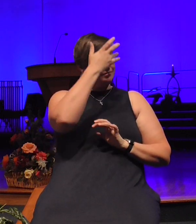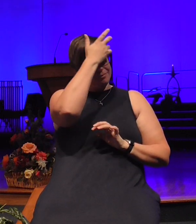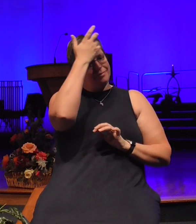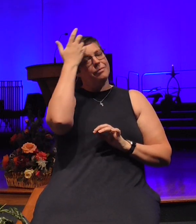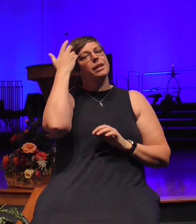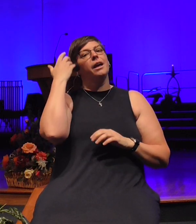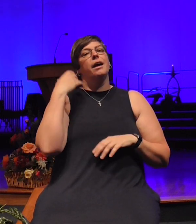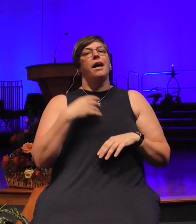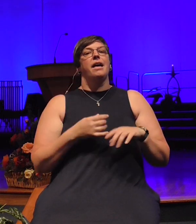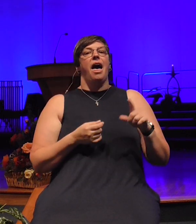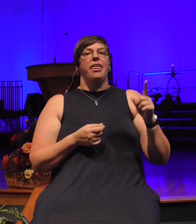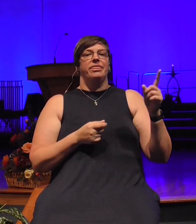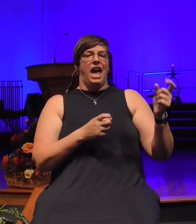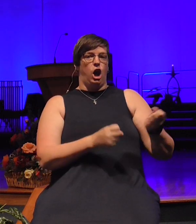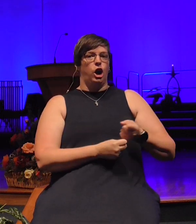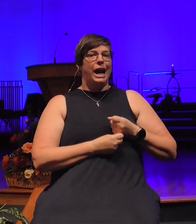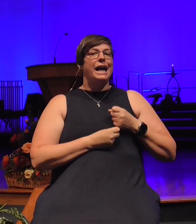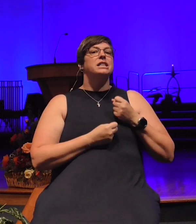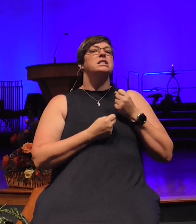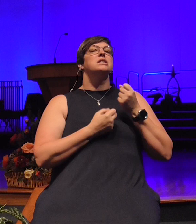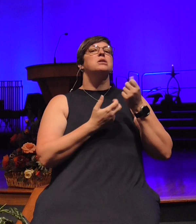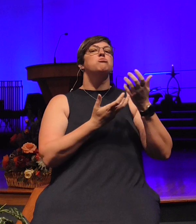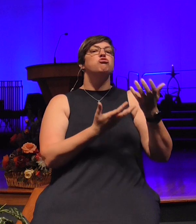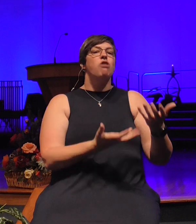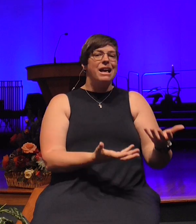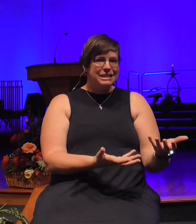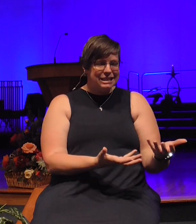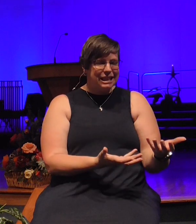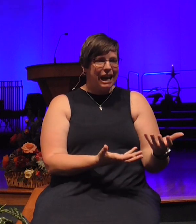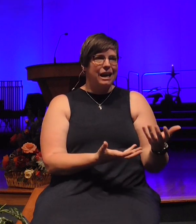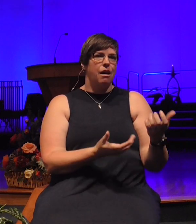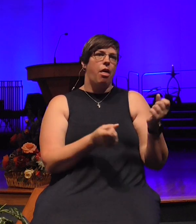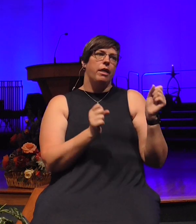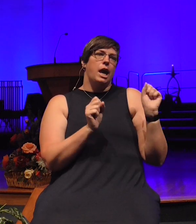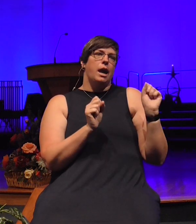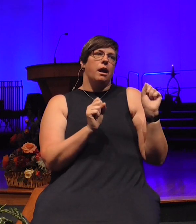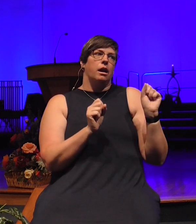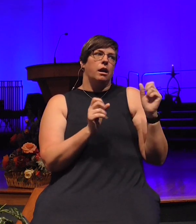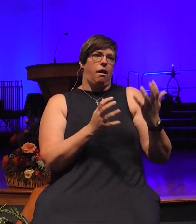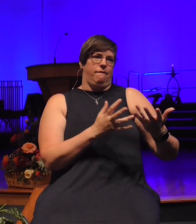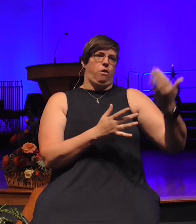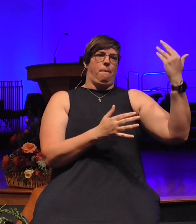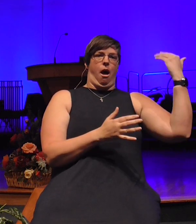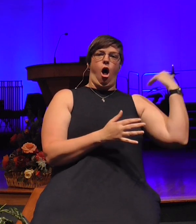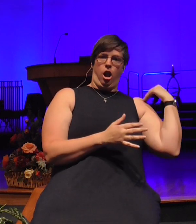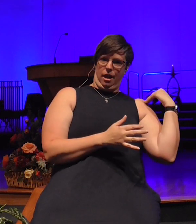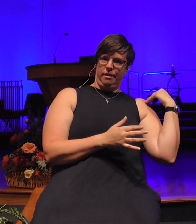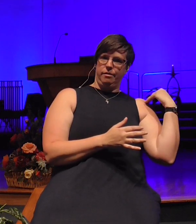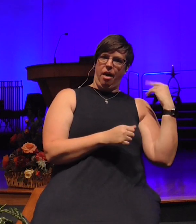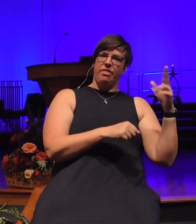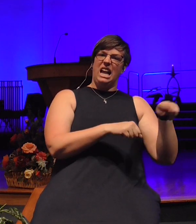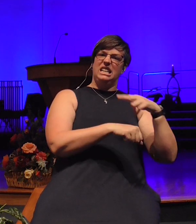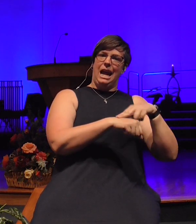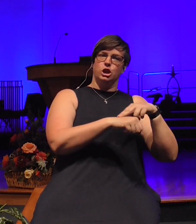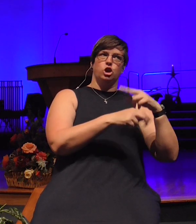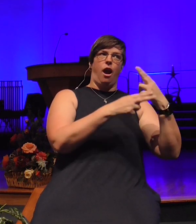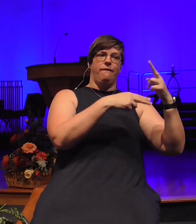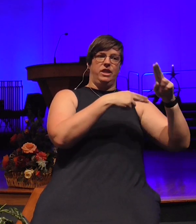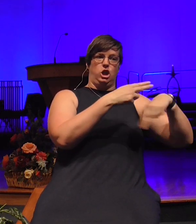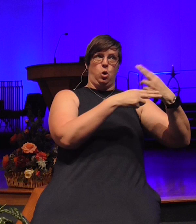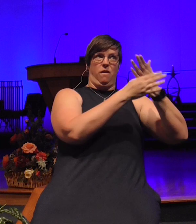are expressing the Neoplatonists who expressed thousands of years ago that the nature of the universe is